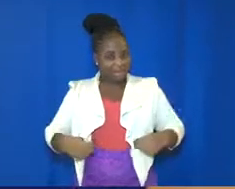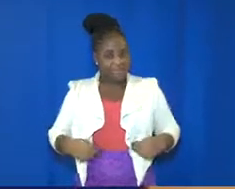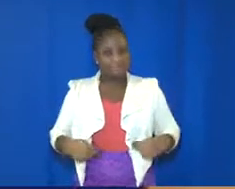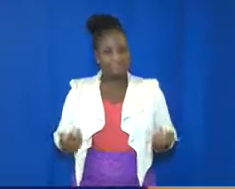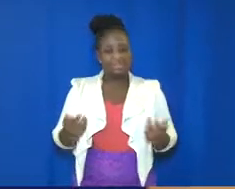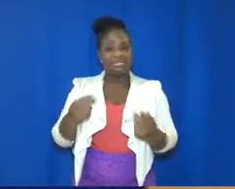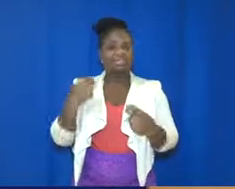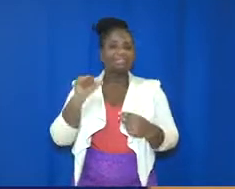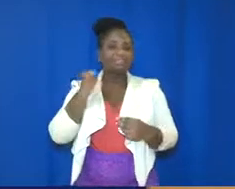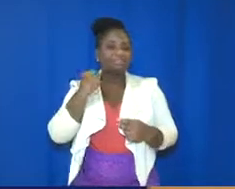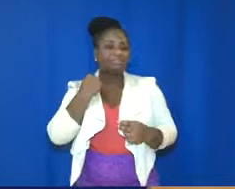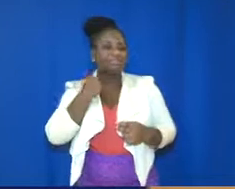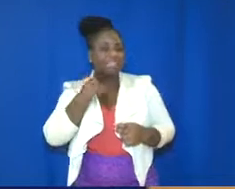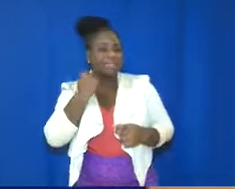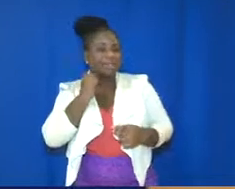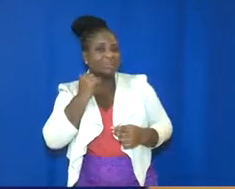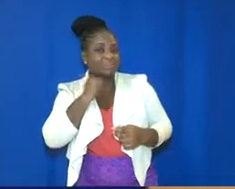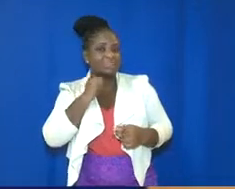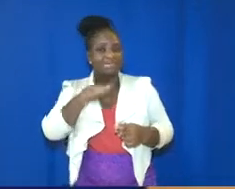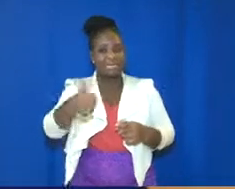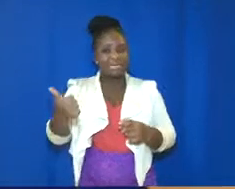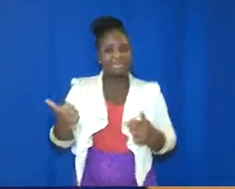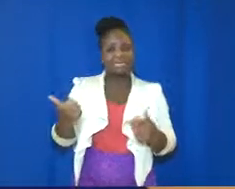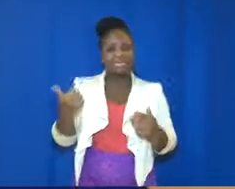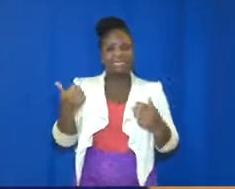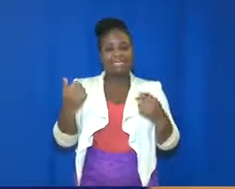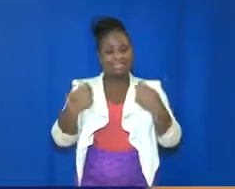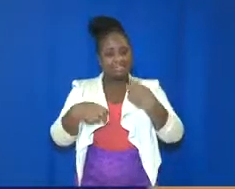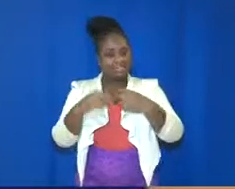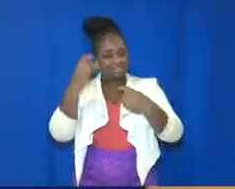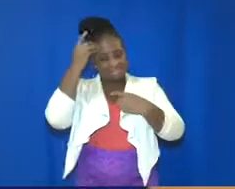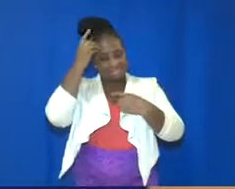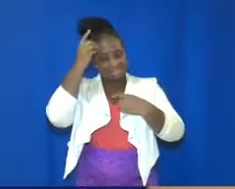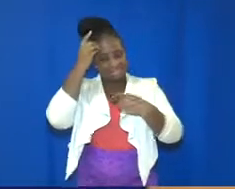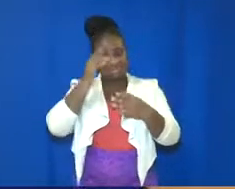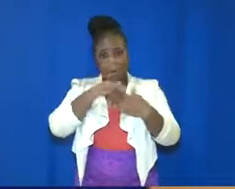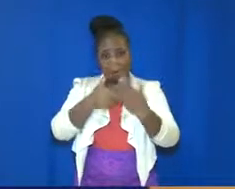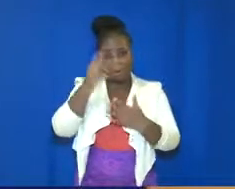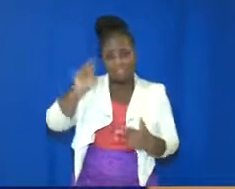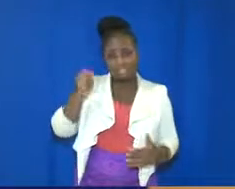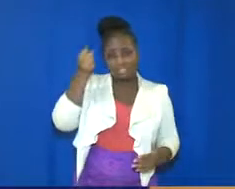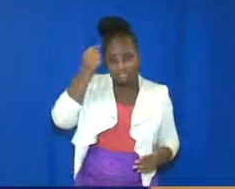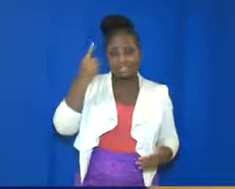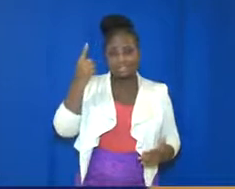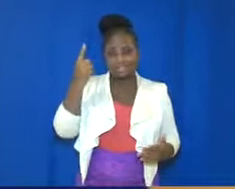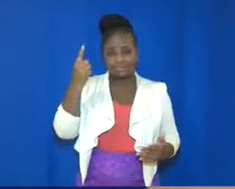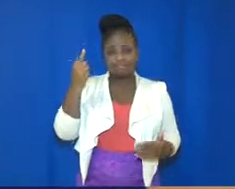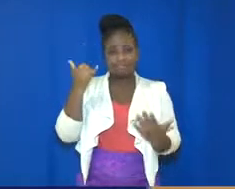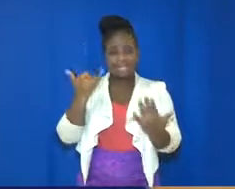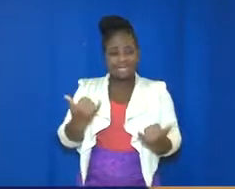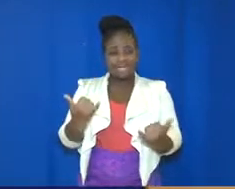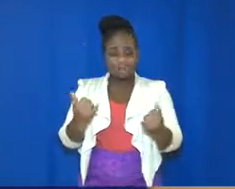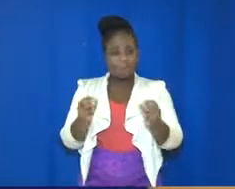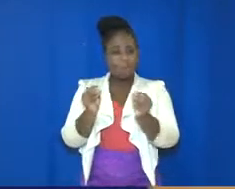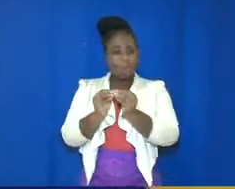diabetes, and chronic liver disease, have unhappily died. We must understand that